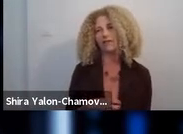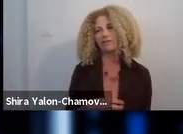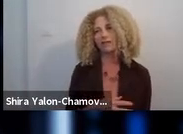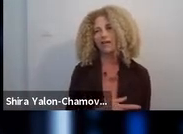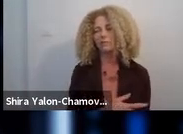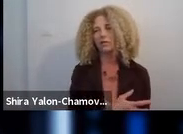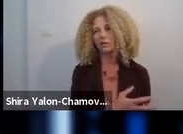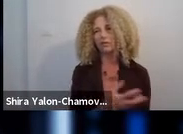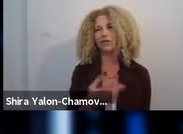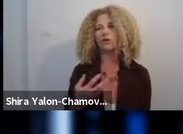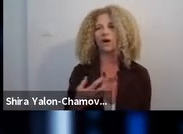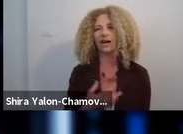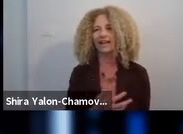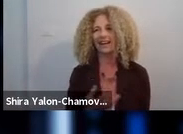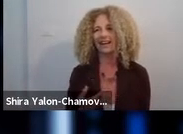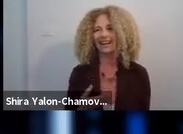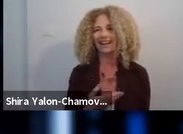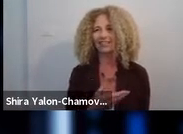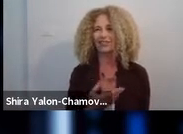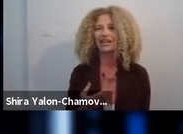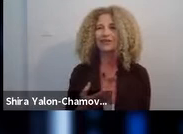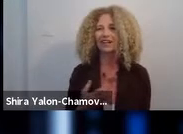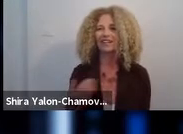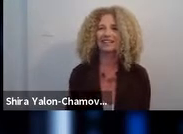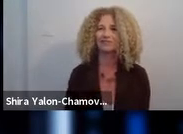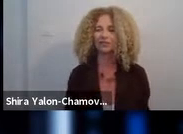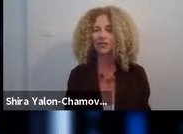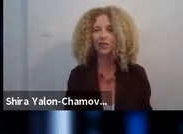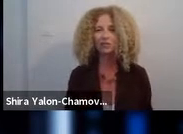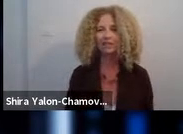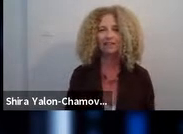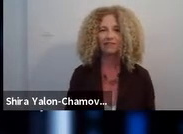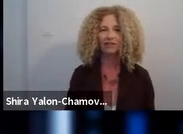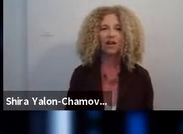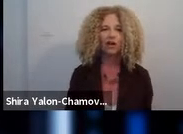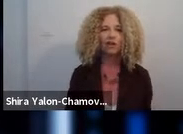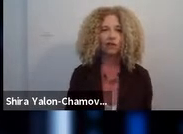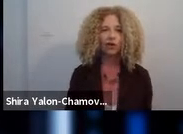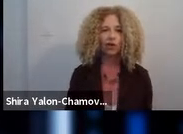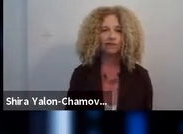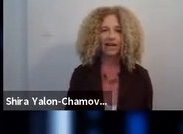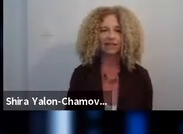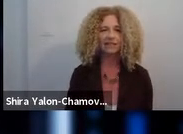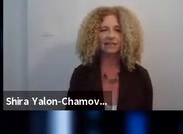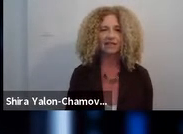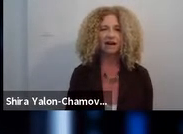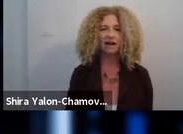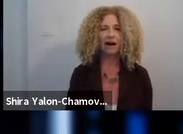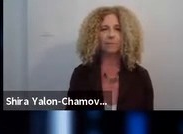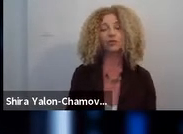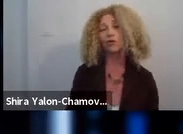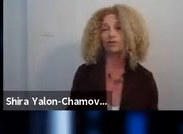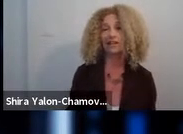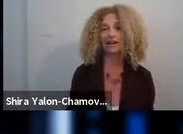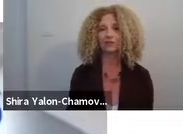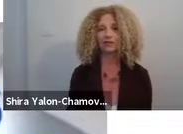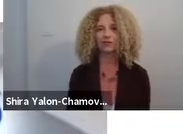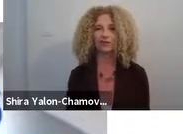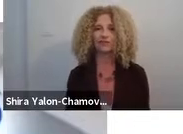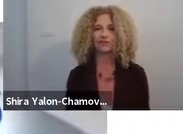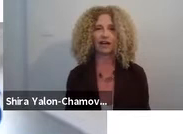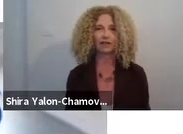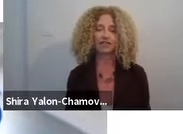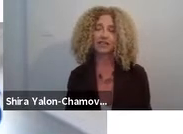personal level, but also on a general and even global level for all of us to overcome